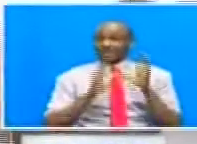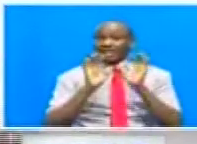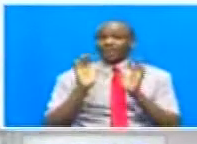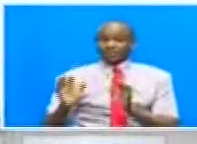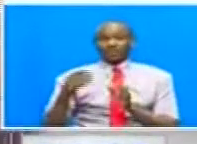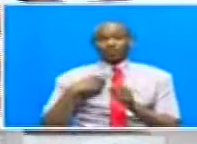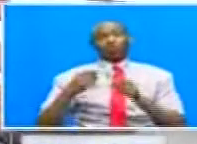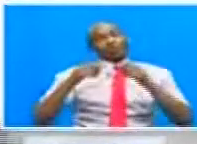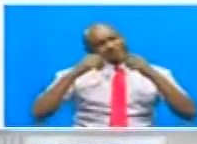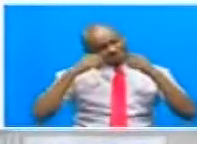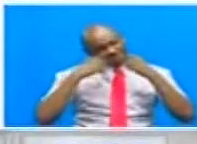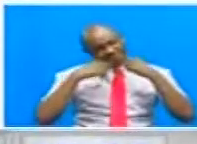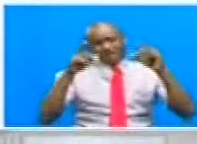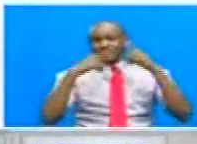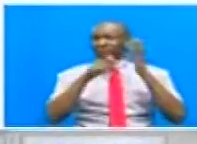to popularize